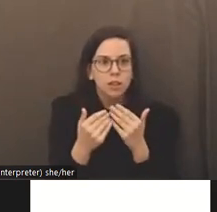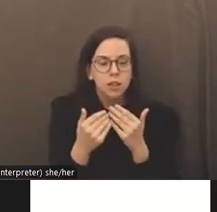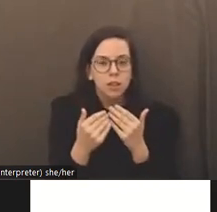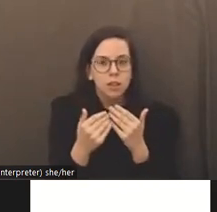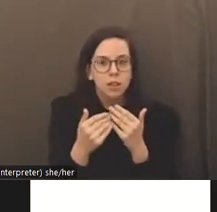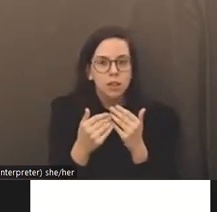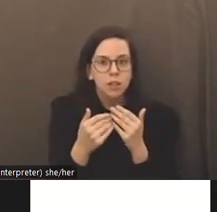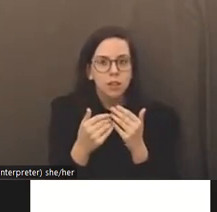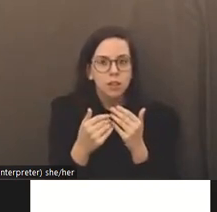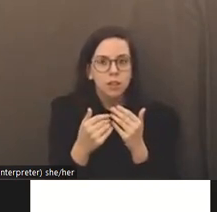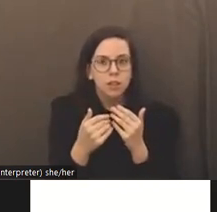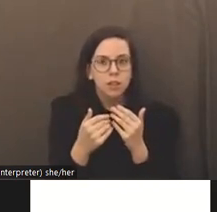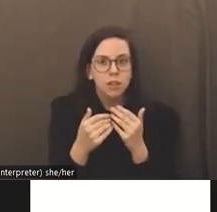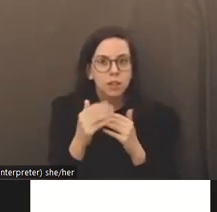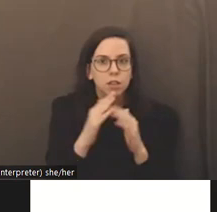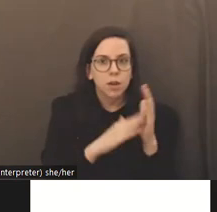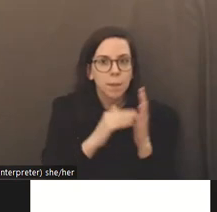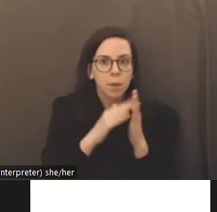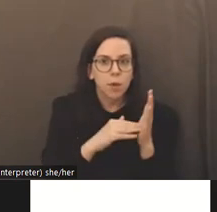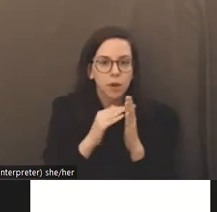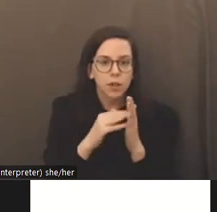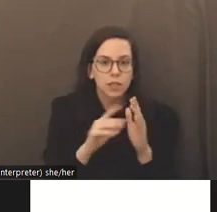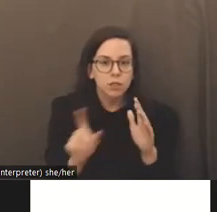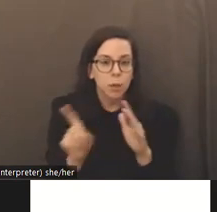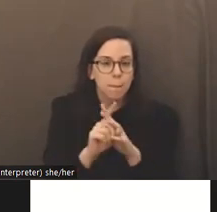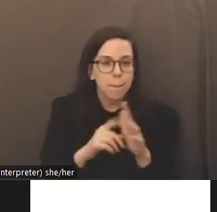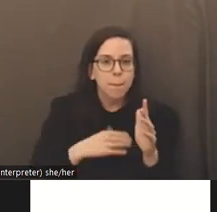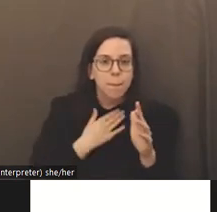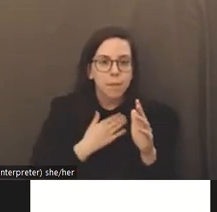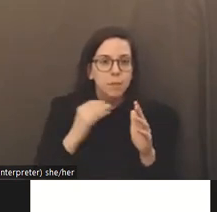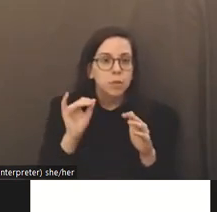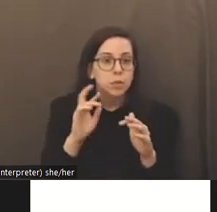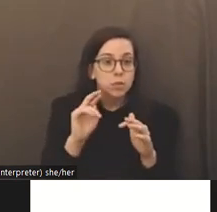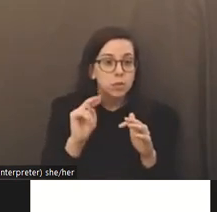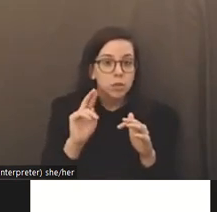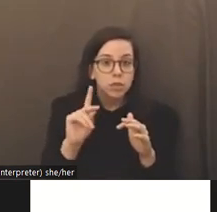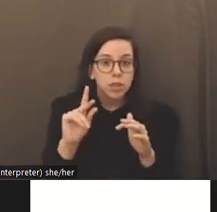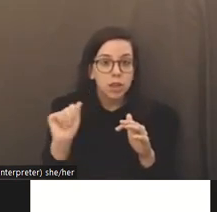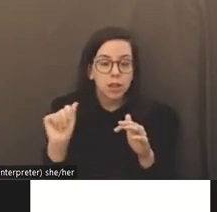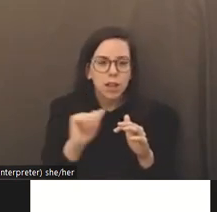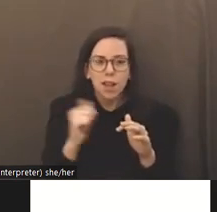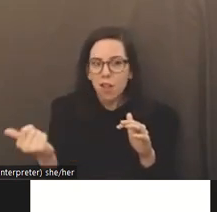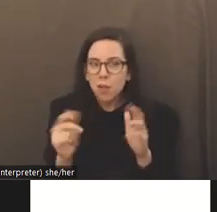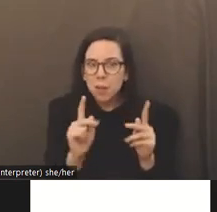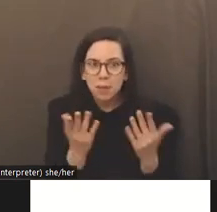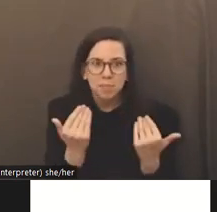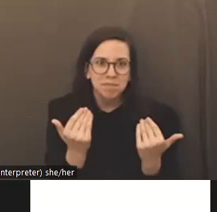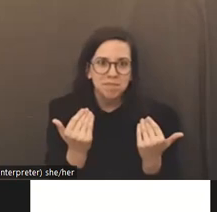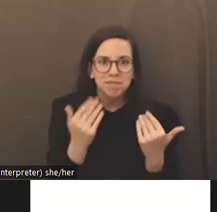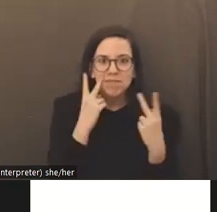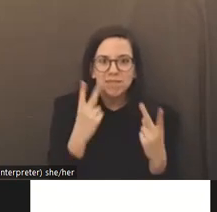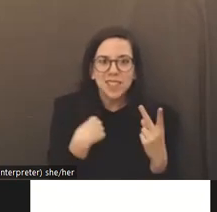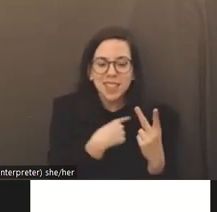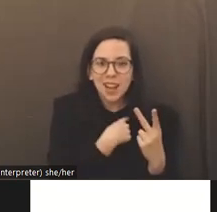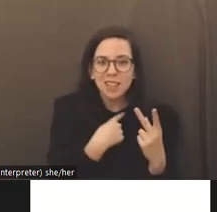the paintings appear. But yes, please, Jordanka and anyone else, please visit us. Check us out right